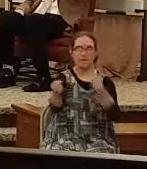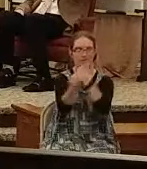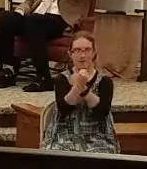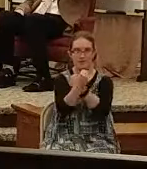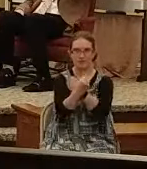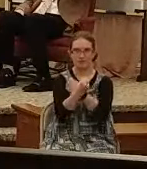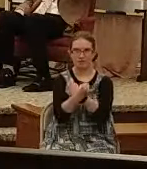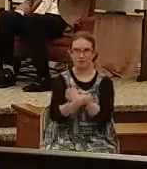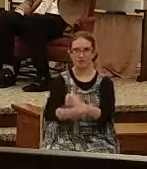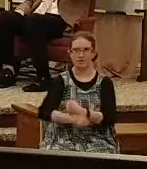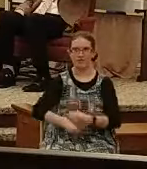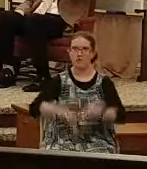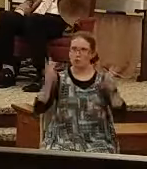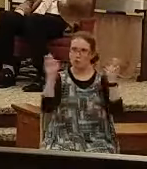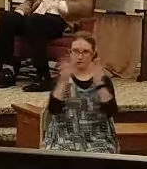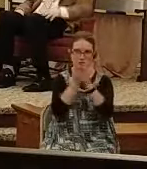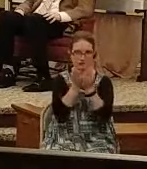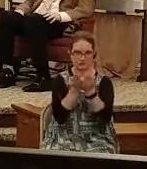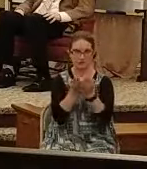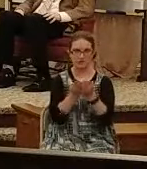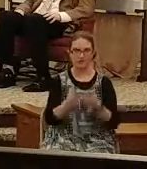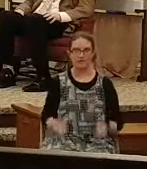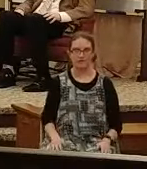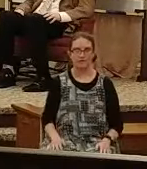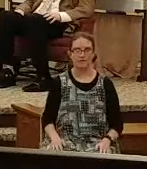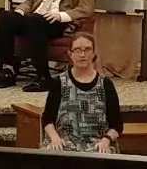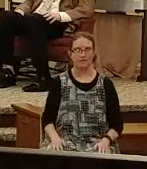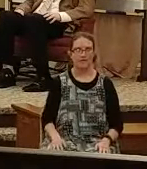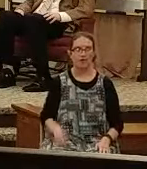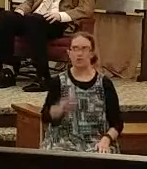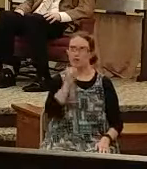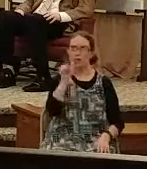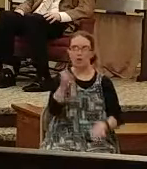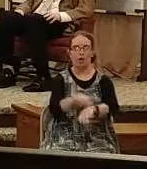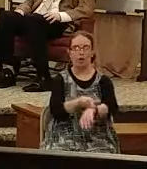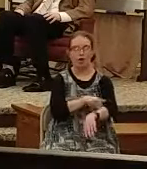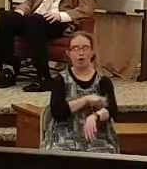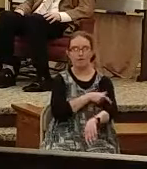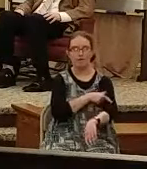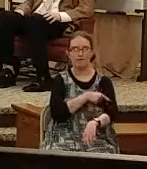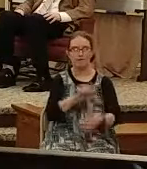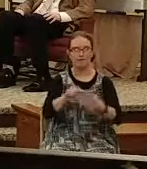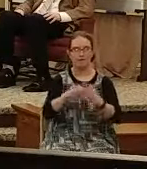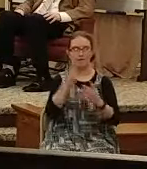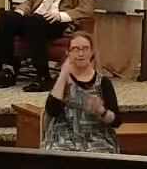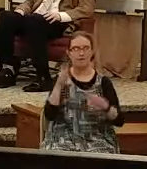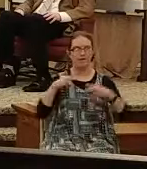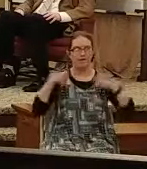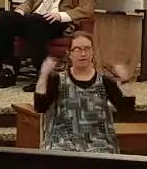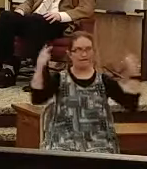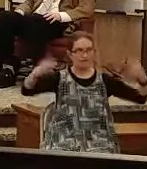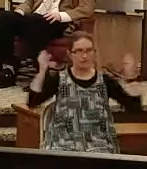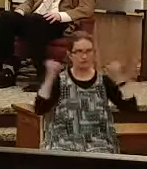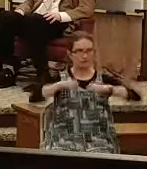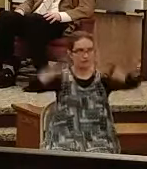you and begin to quote scripture to him. Hallelujah. It won't be long. Amen. You'll begin to see a victory